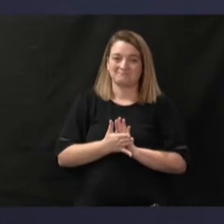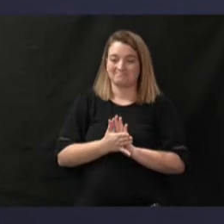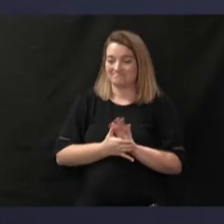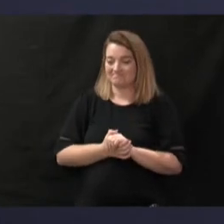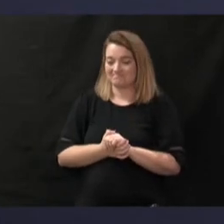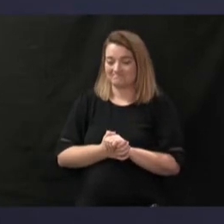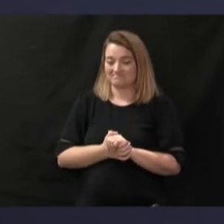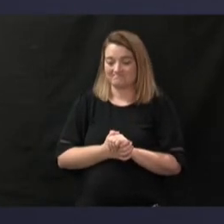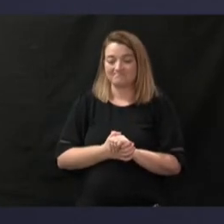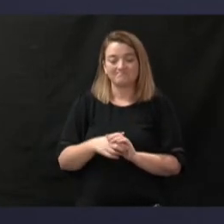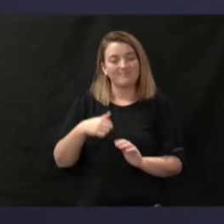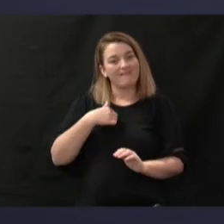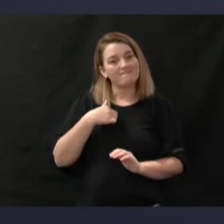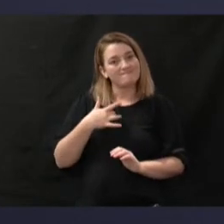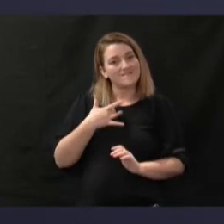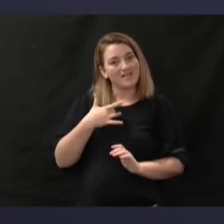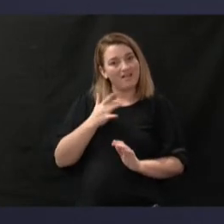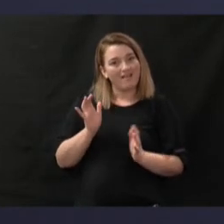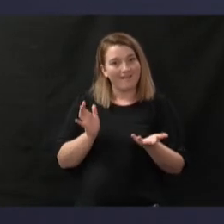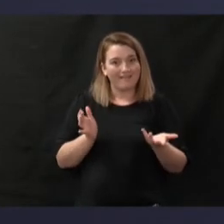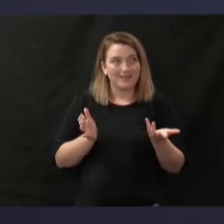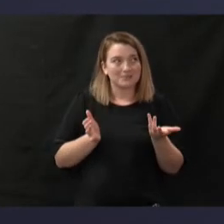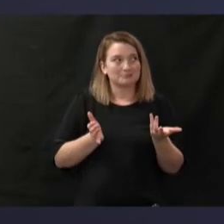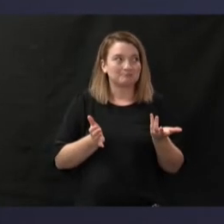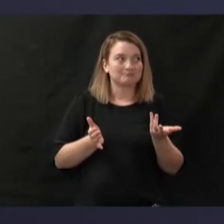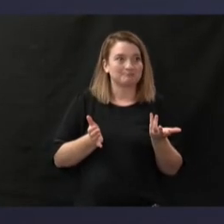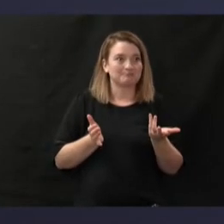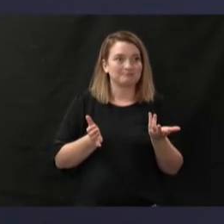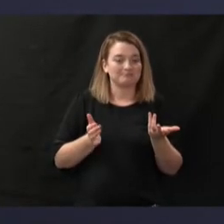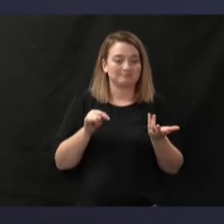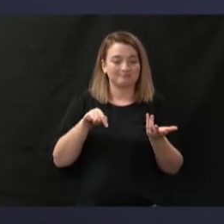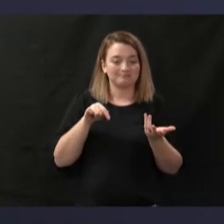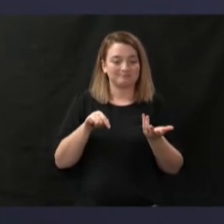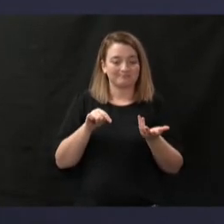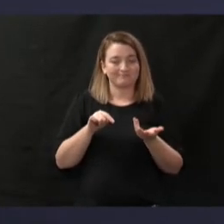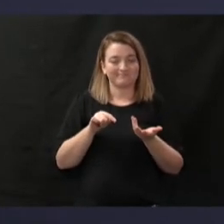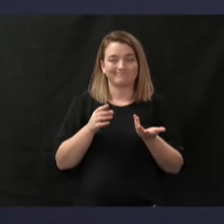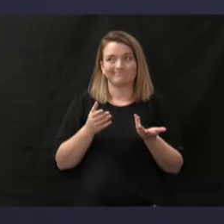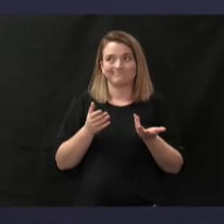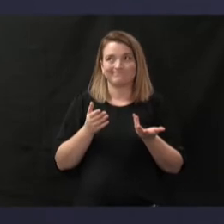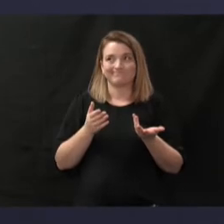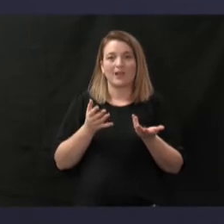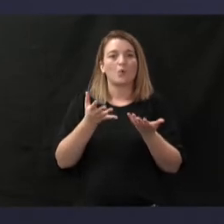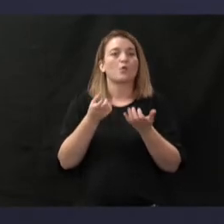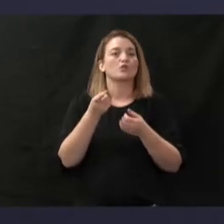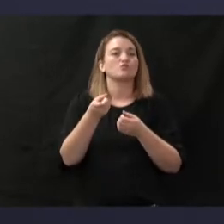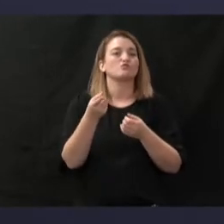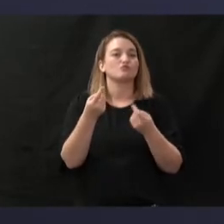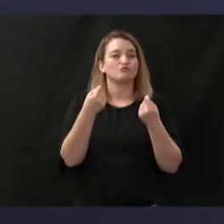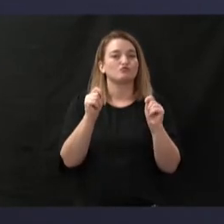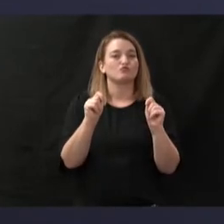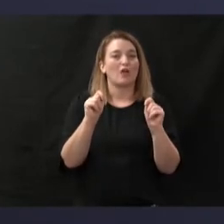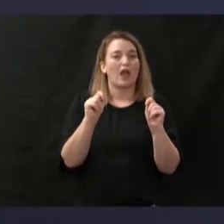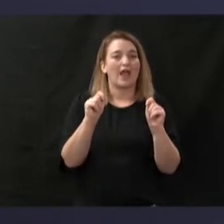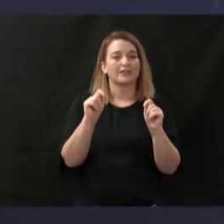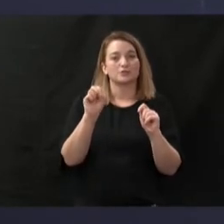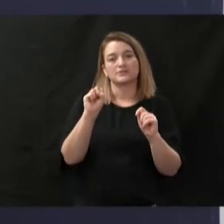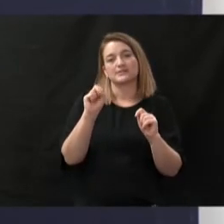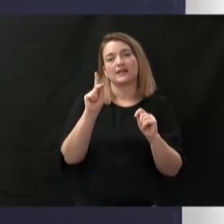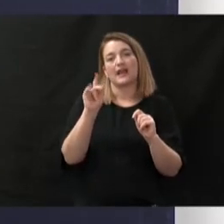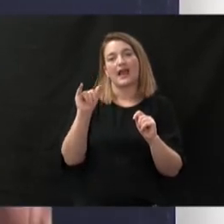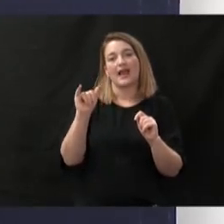And I do think it's a nice idea. I want you to try to skywrite it with your eyes closed too.